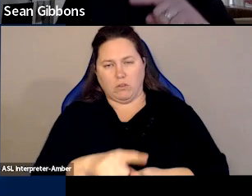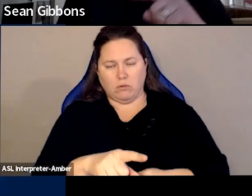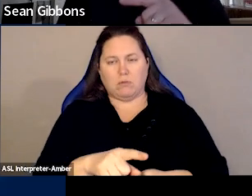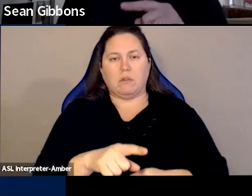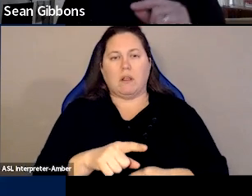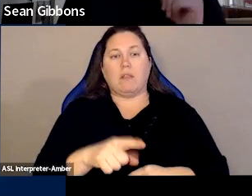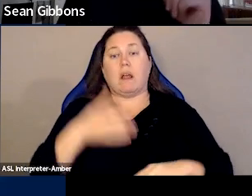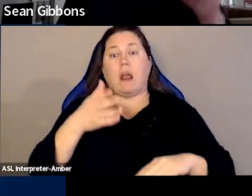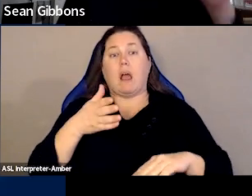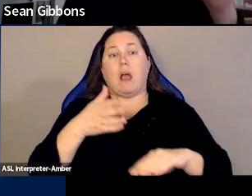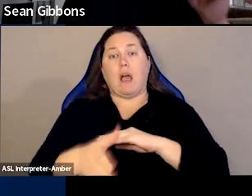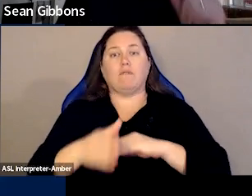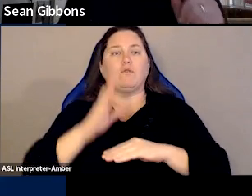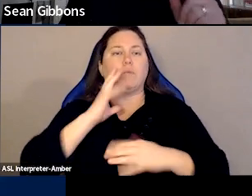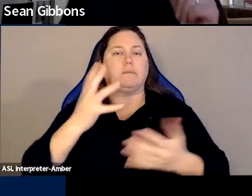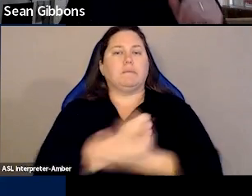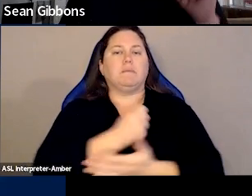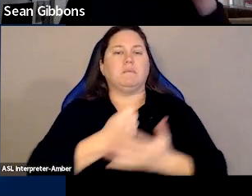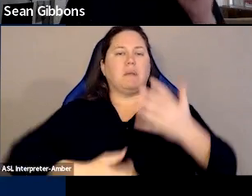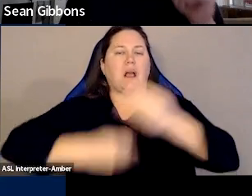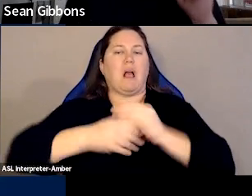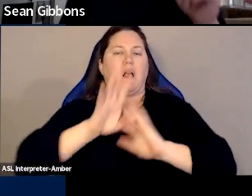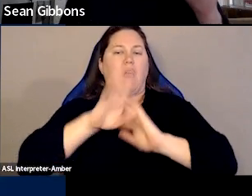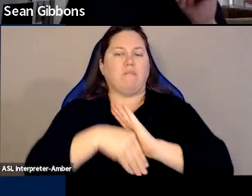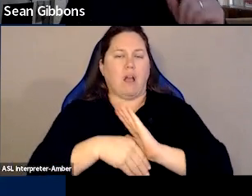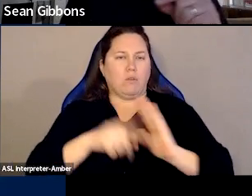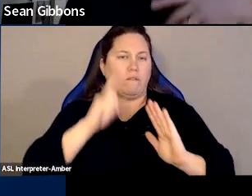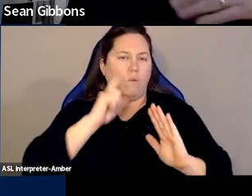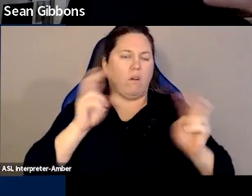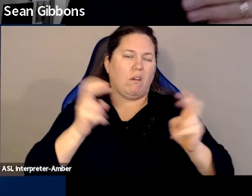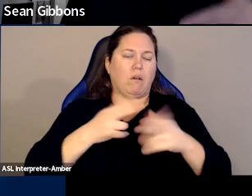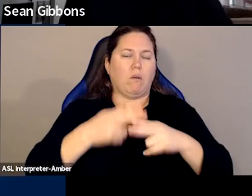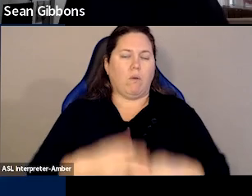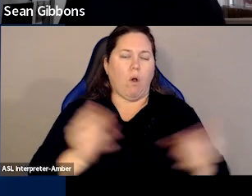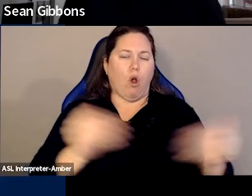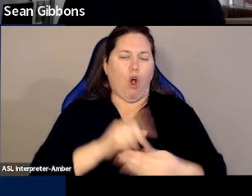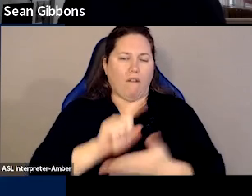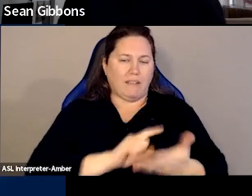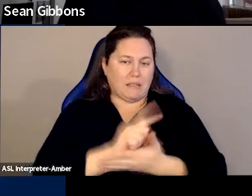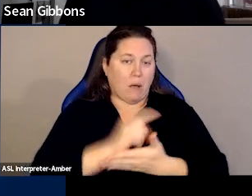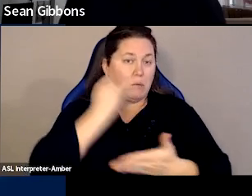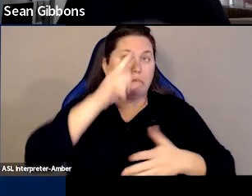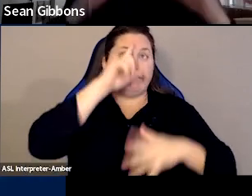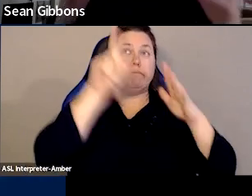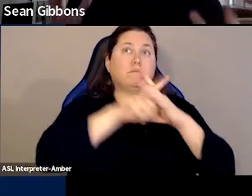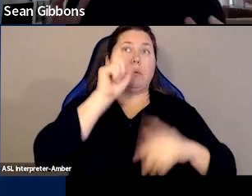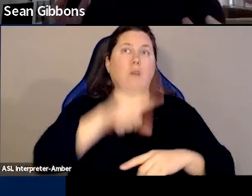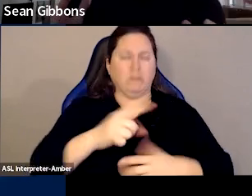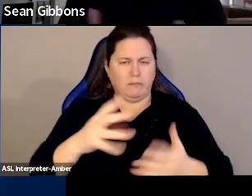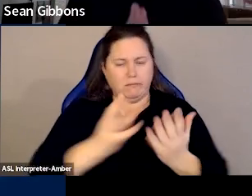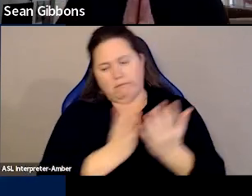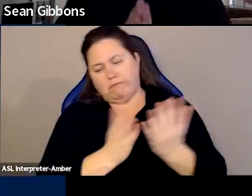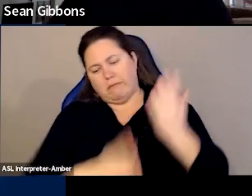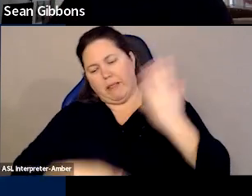hours. Sam has been kind enough to make an extra 30 minutes available to answer questions that you may have that might be coming up over the course of the next little while. All right, with